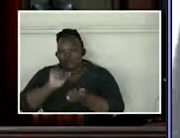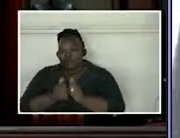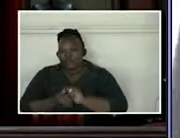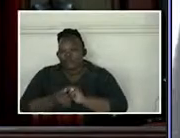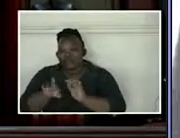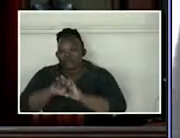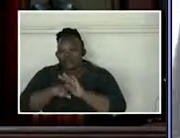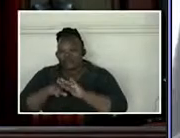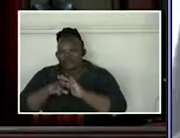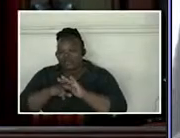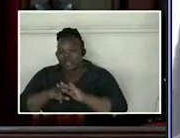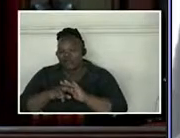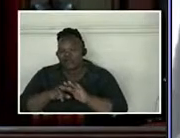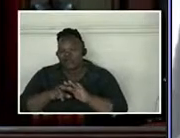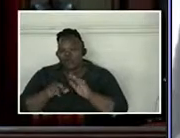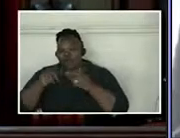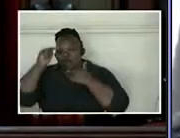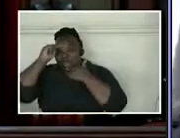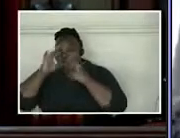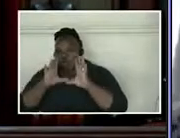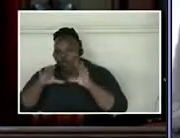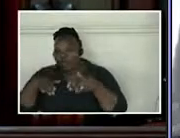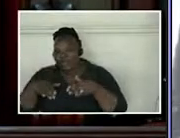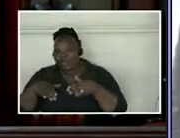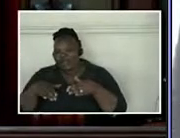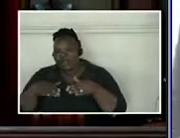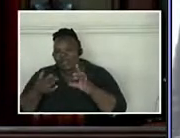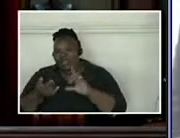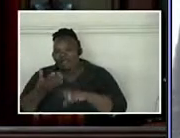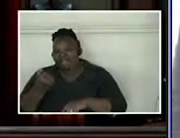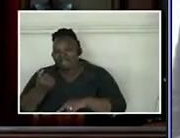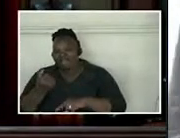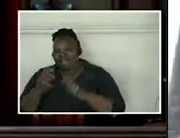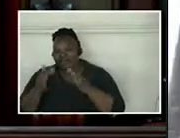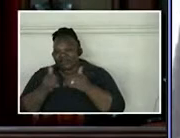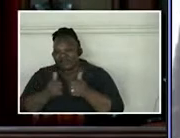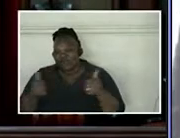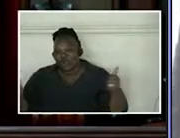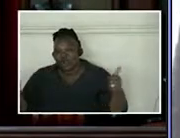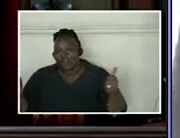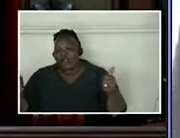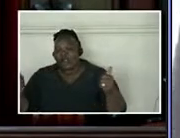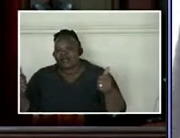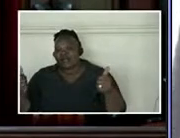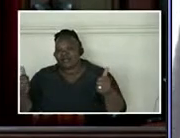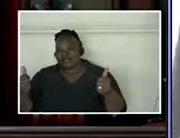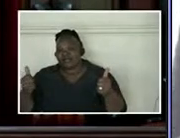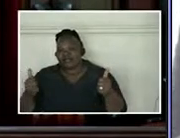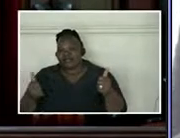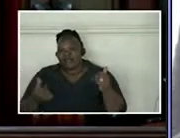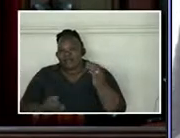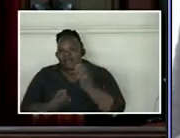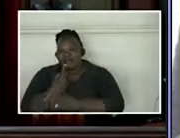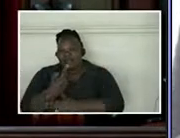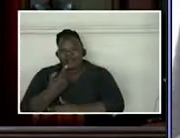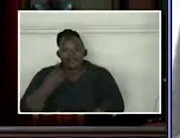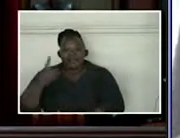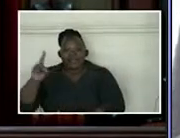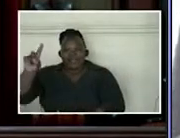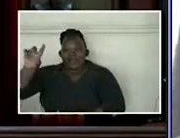portfolio committee held a stakeholder engagement activity which was held on the 8th of december